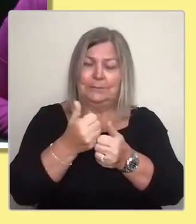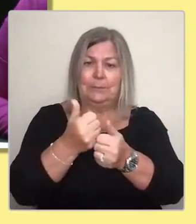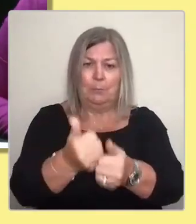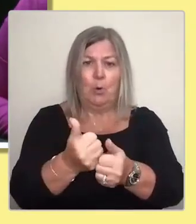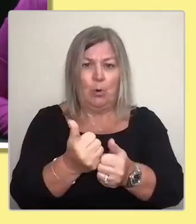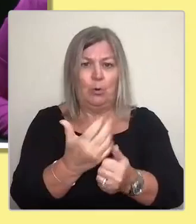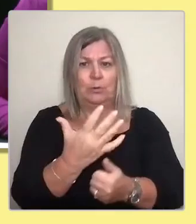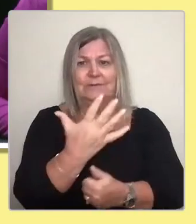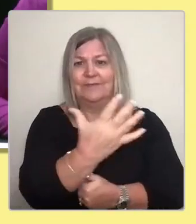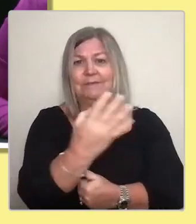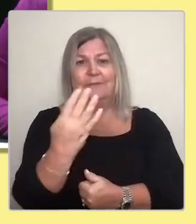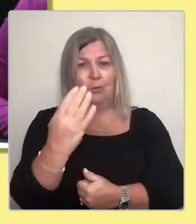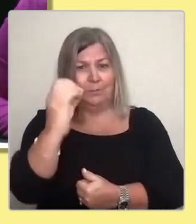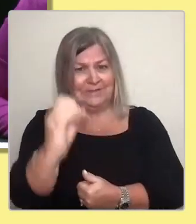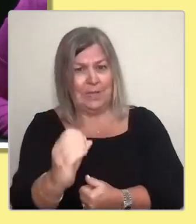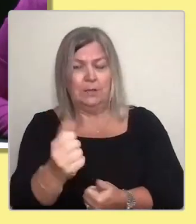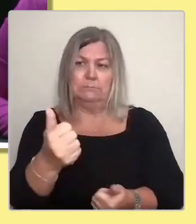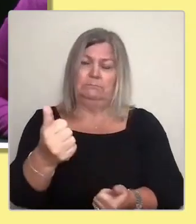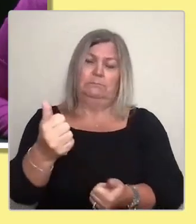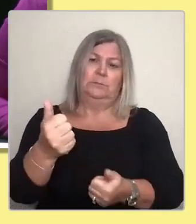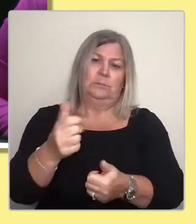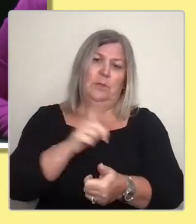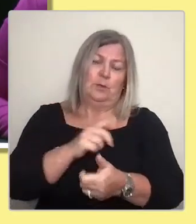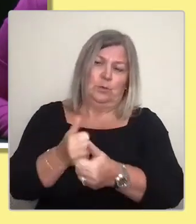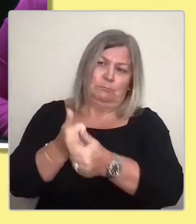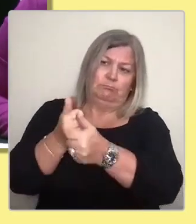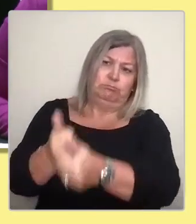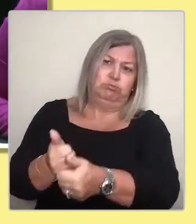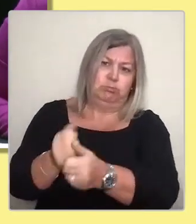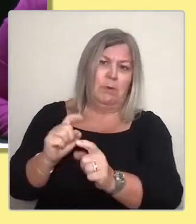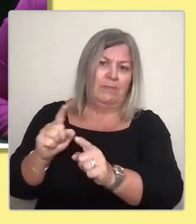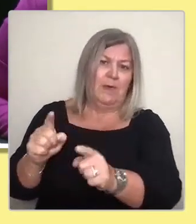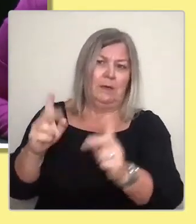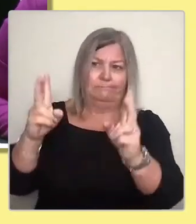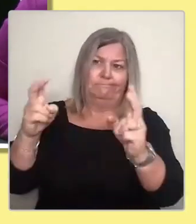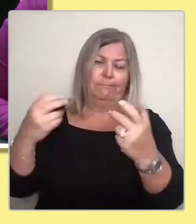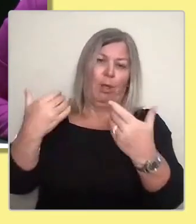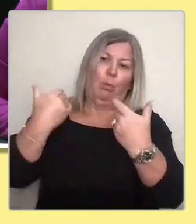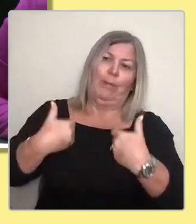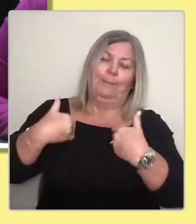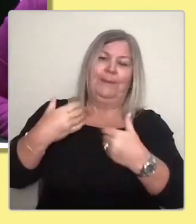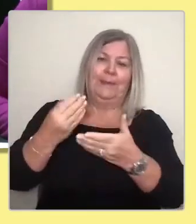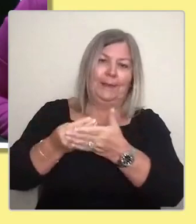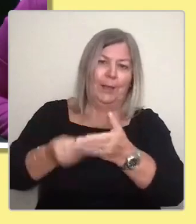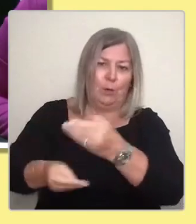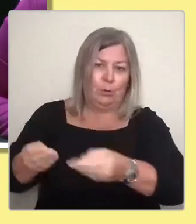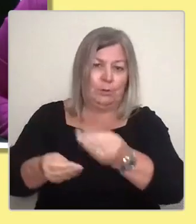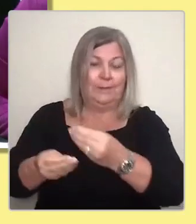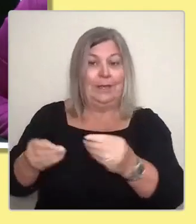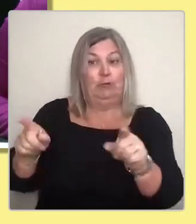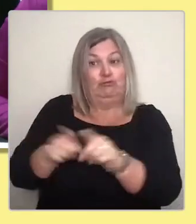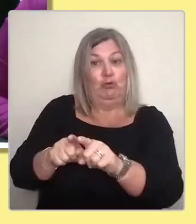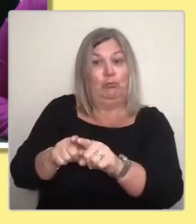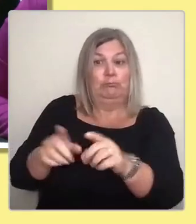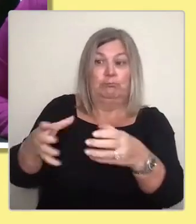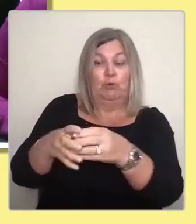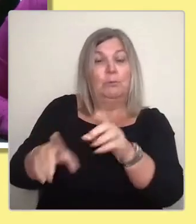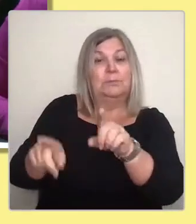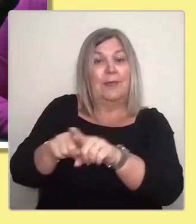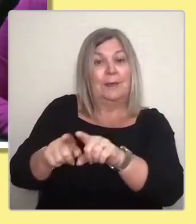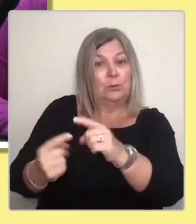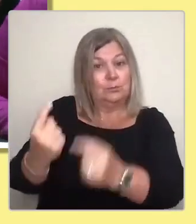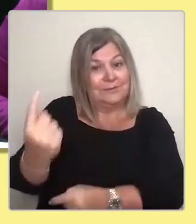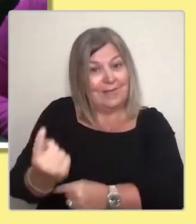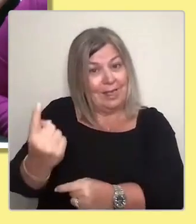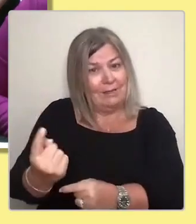so supportive of the work of the wellbeing economy. And it is groups like Believe in Scotland reach out to 130